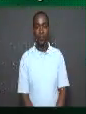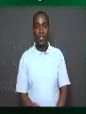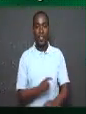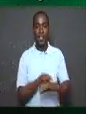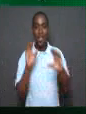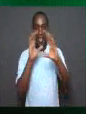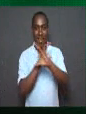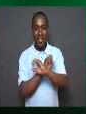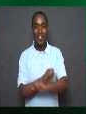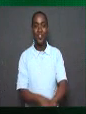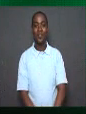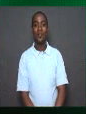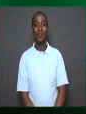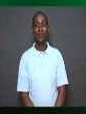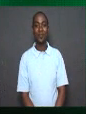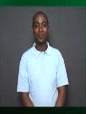Time's up!